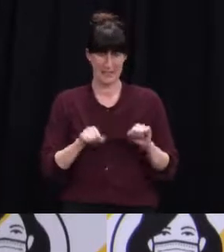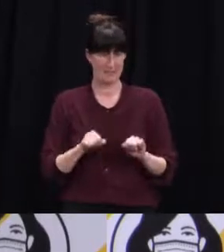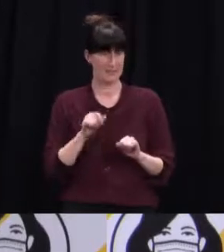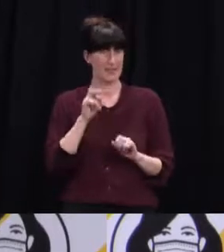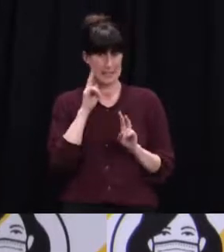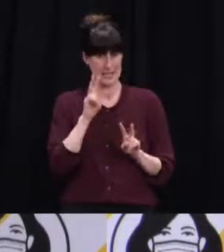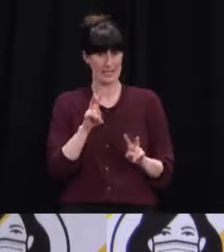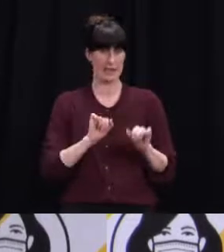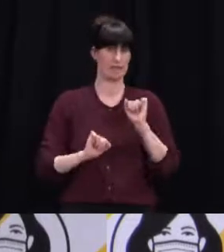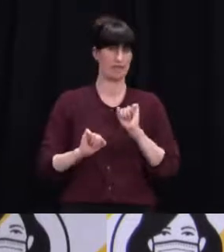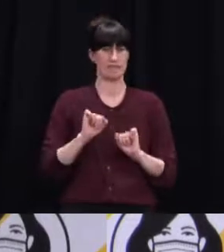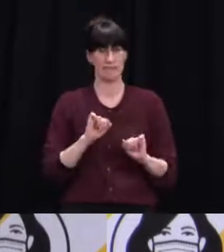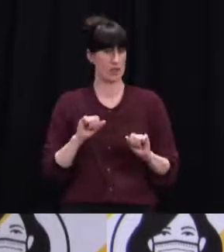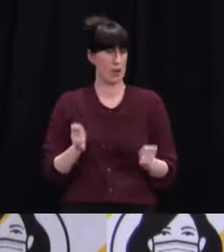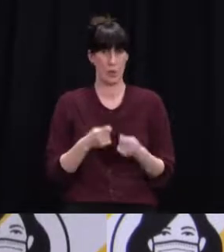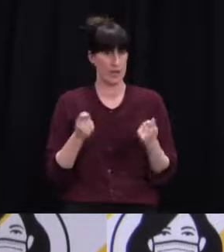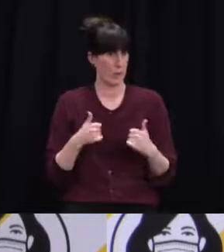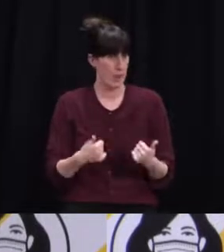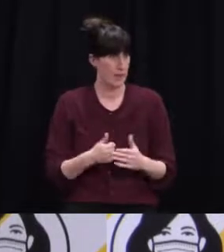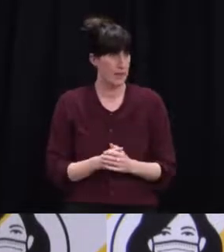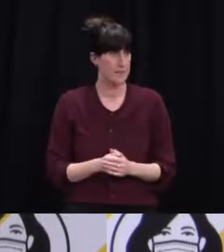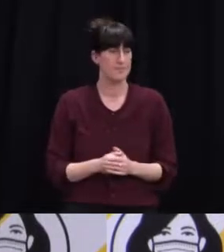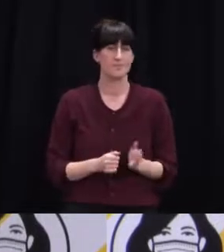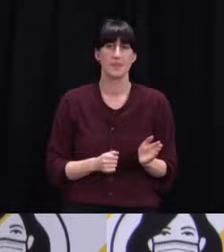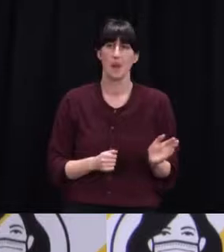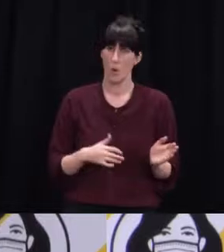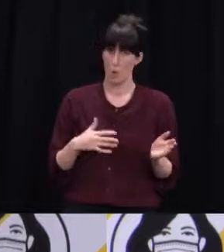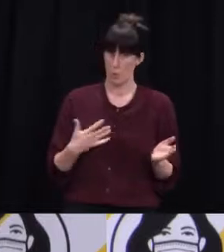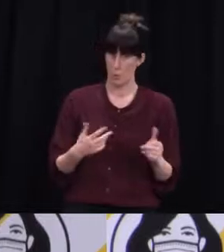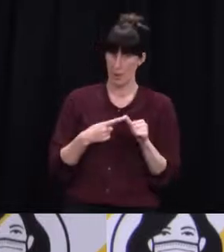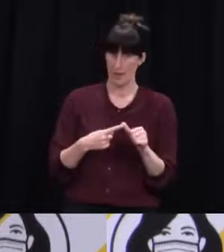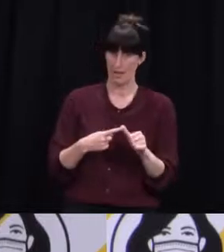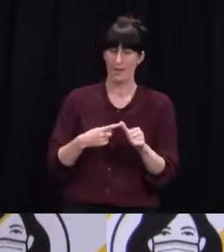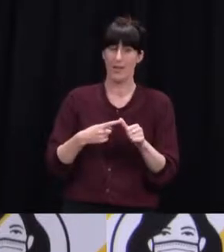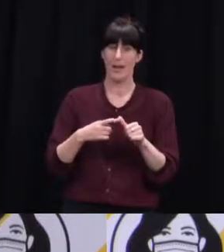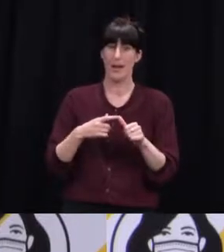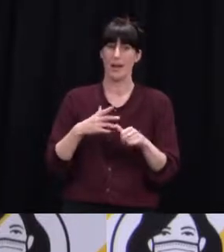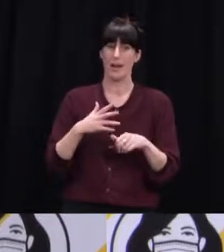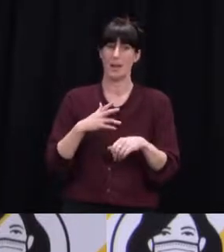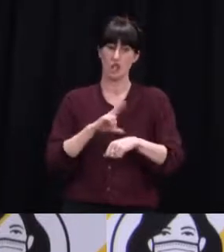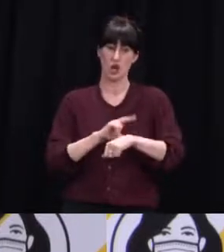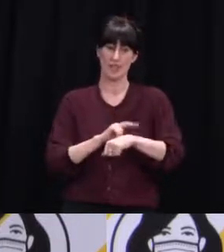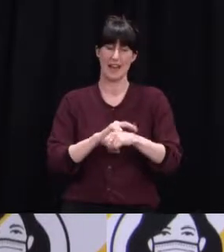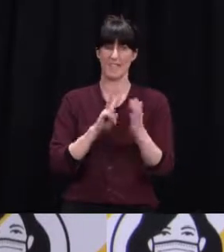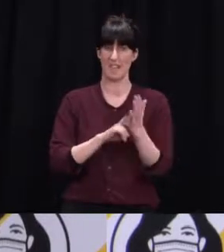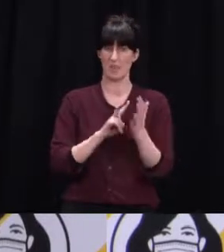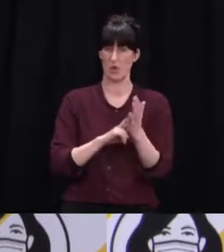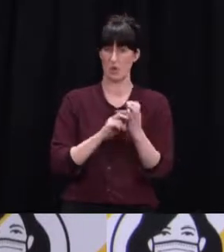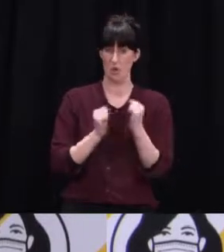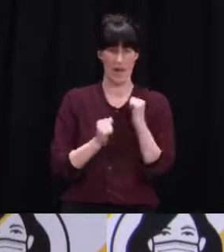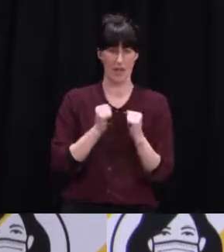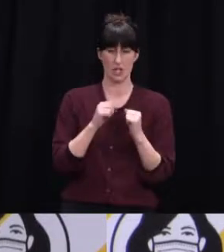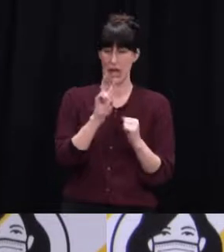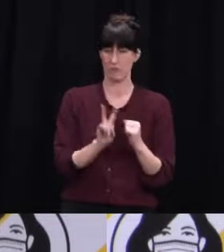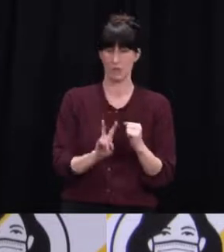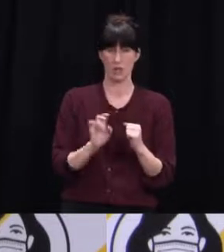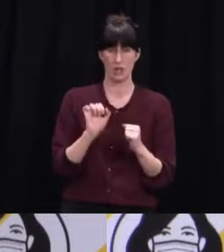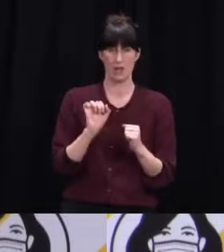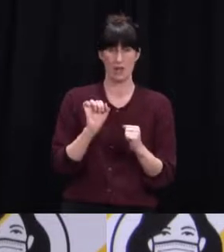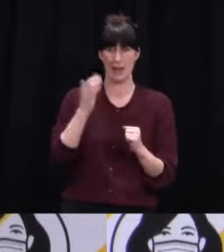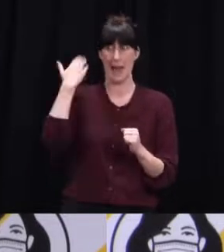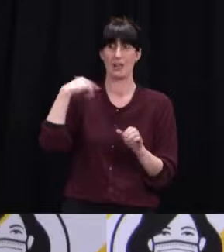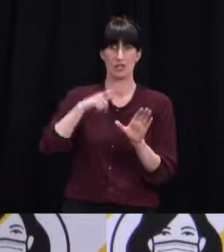210 in 8 days, and it's still a bit of a struggle. Yes, I think the recommendation from